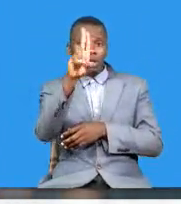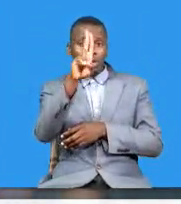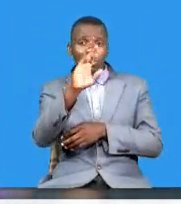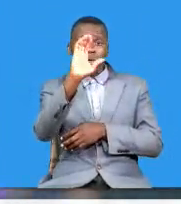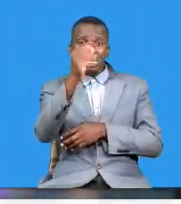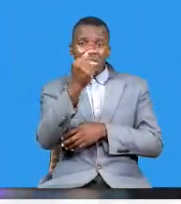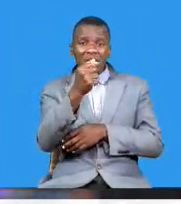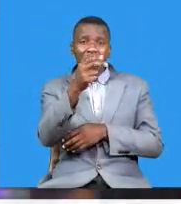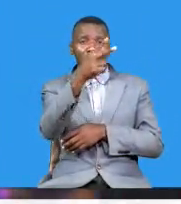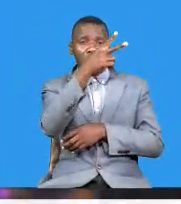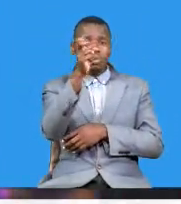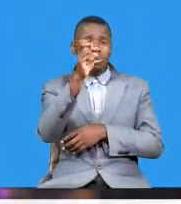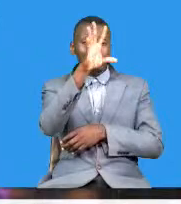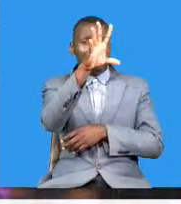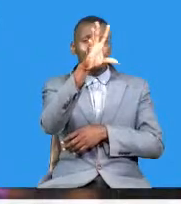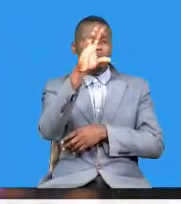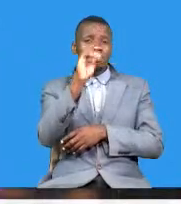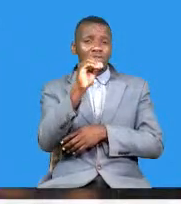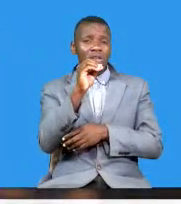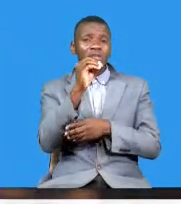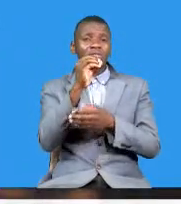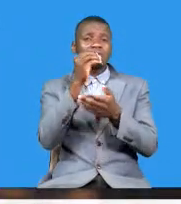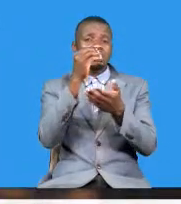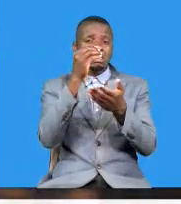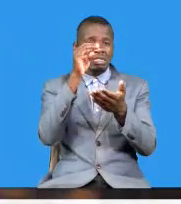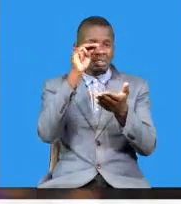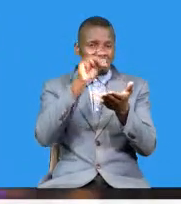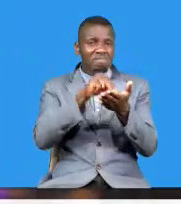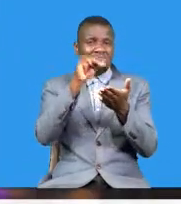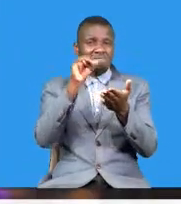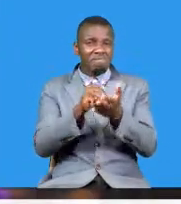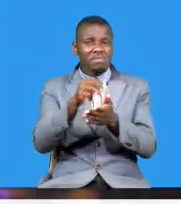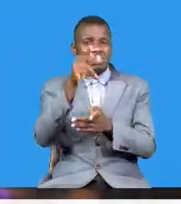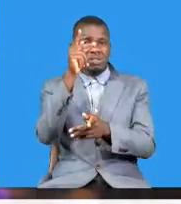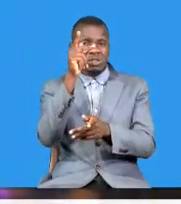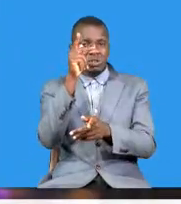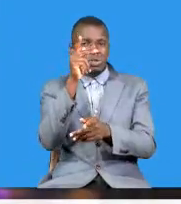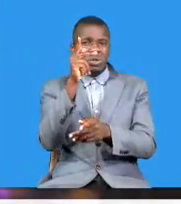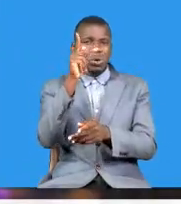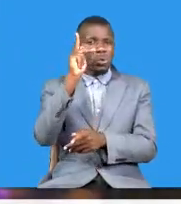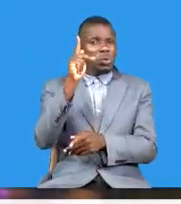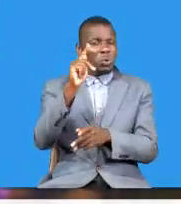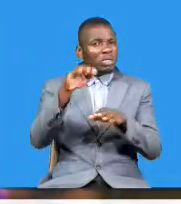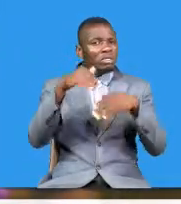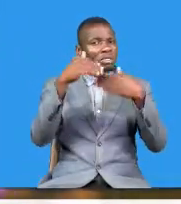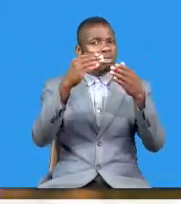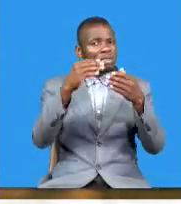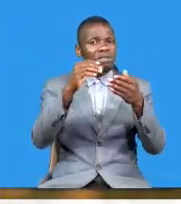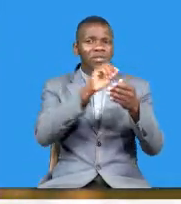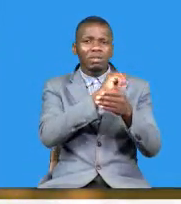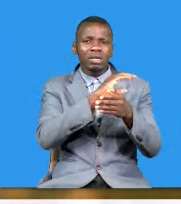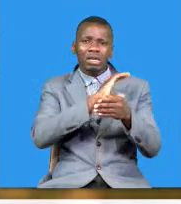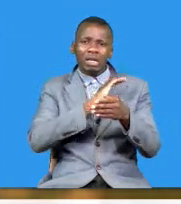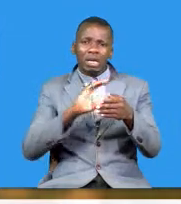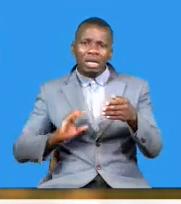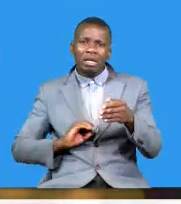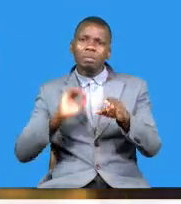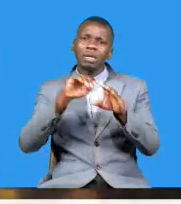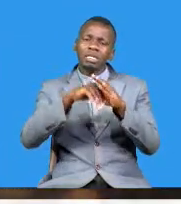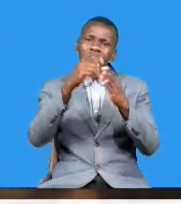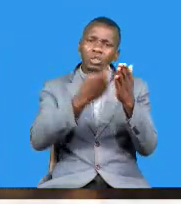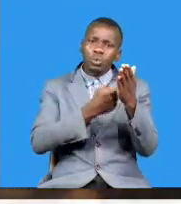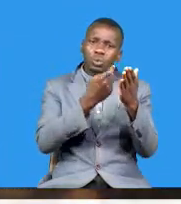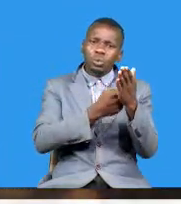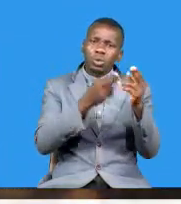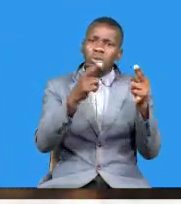250 million kwacha to support companies with innovations that will improve energy efficiency in cooking in a bid